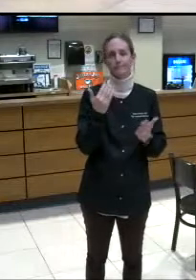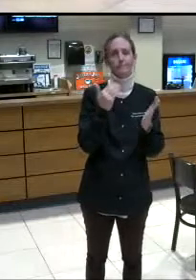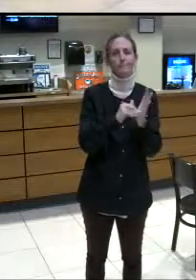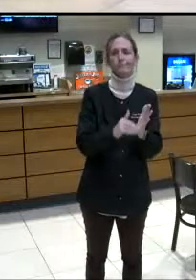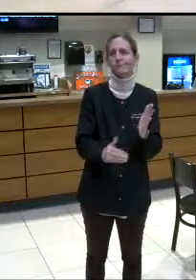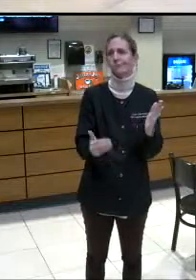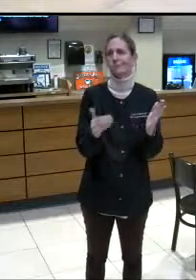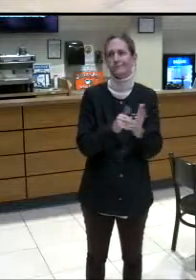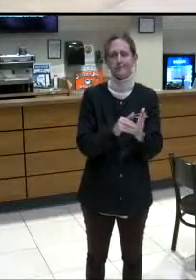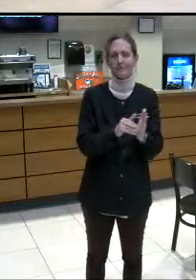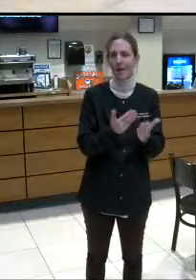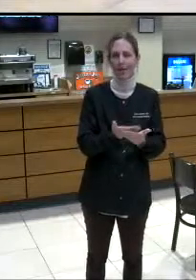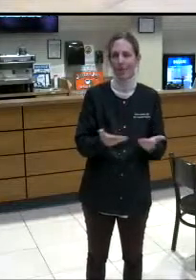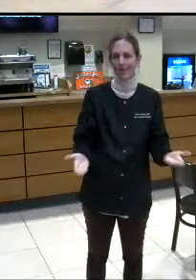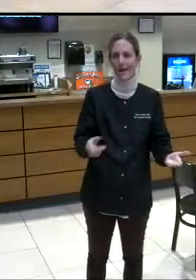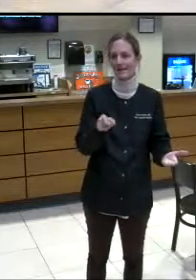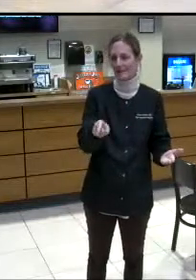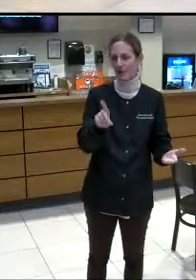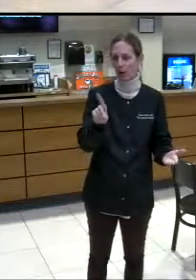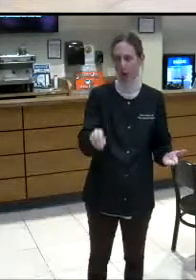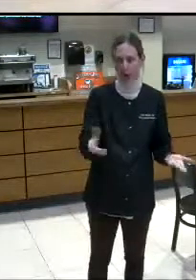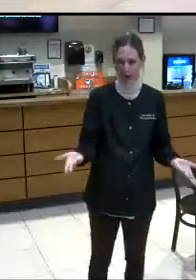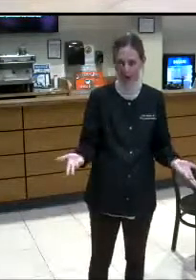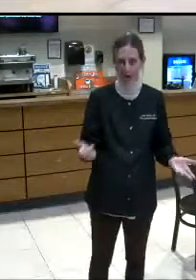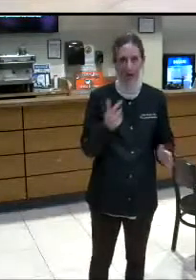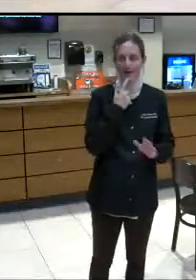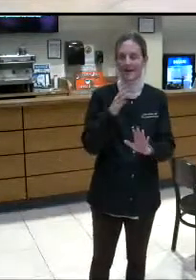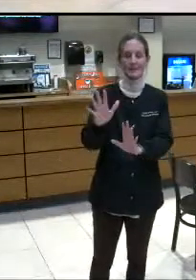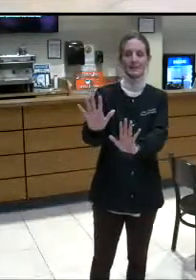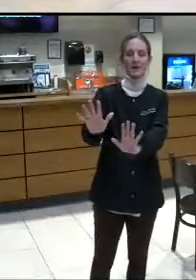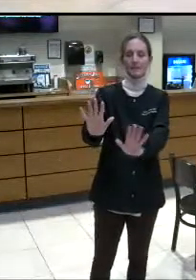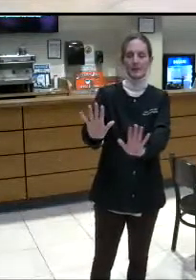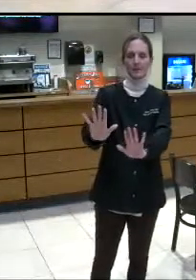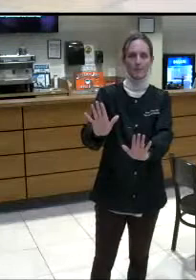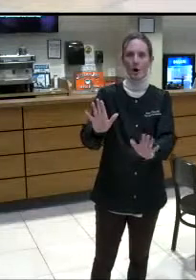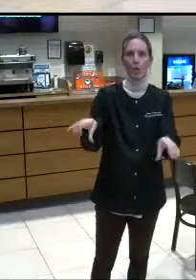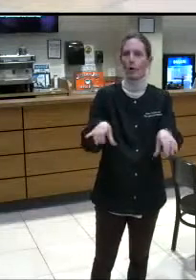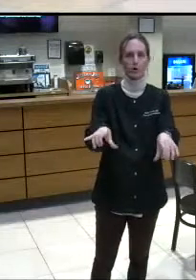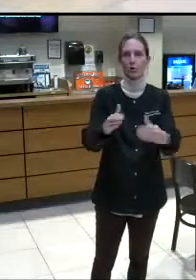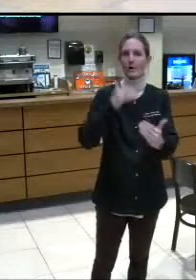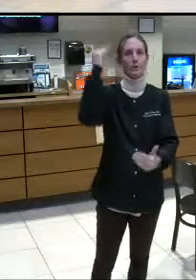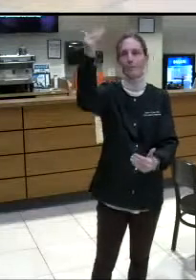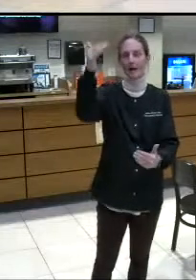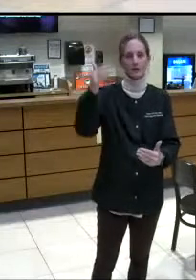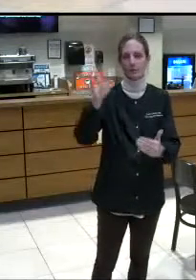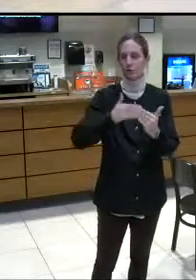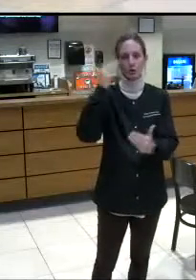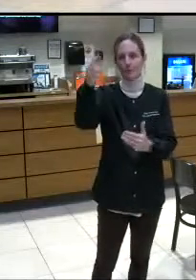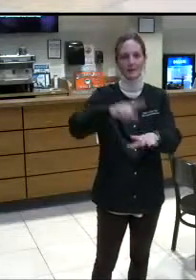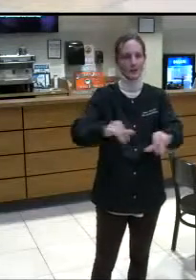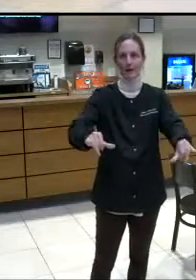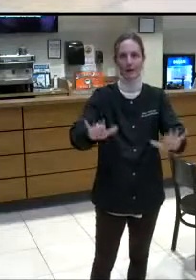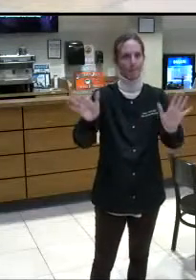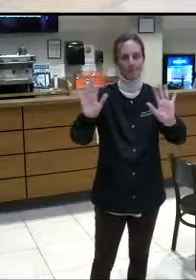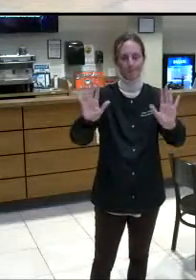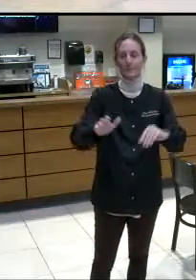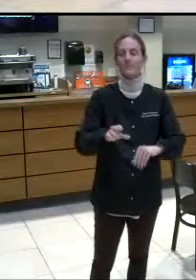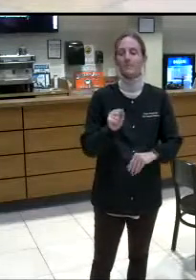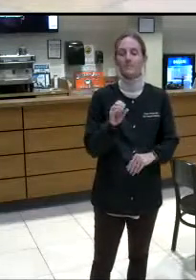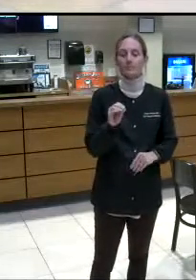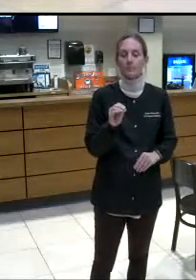I said, stop right there. That's too much. We're doing too much, right? So I think because